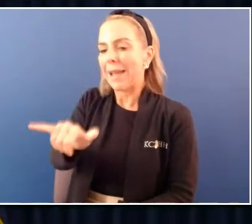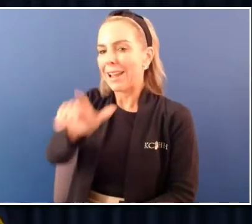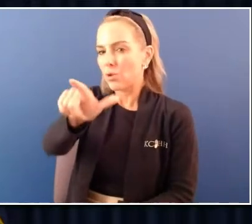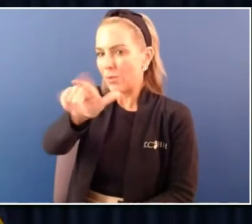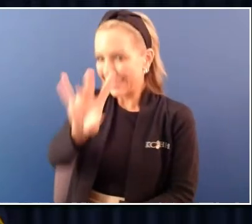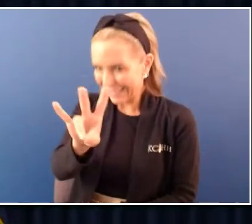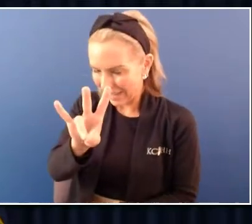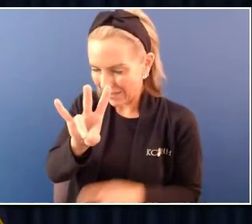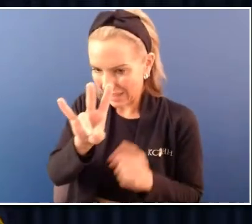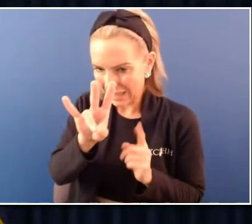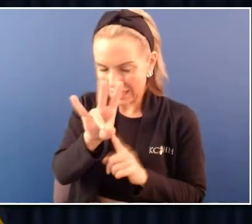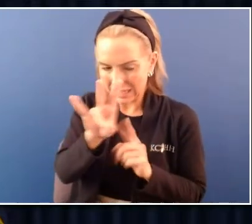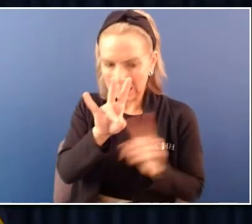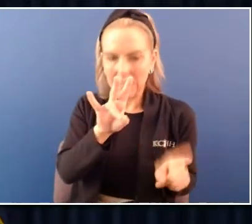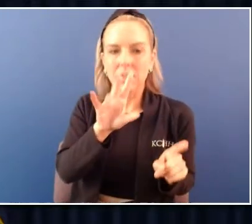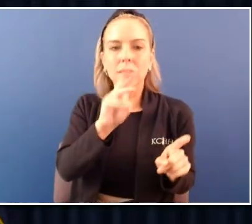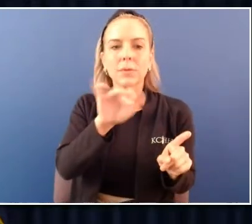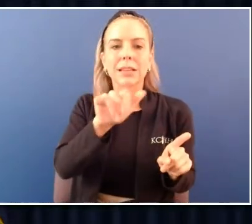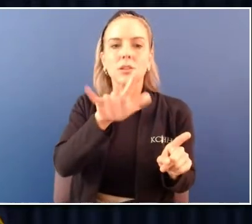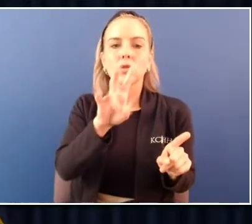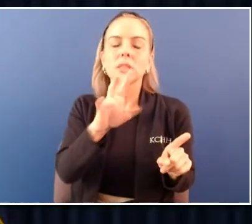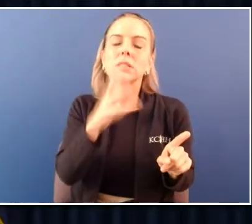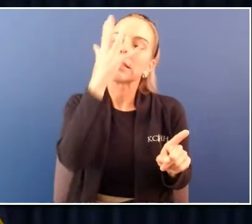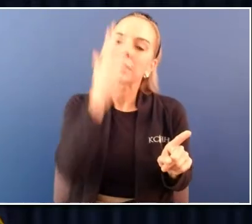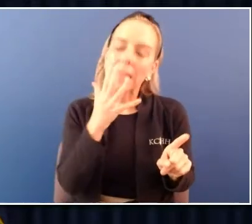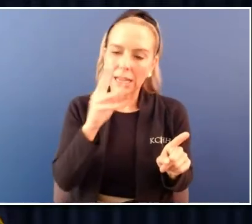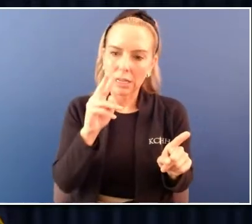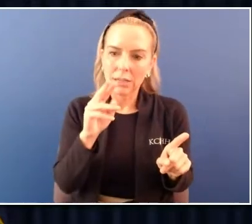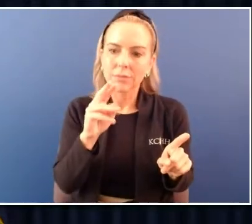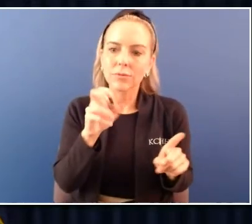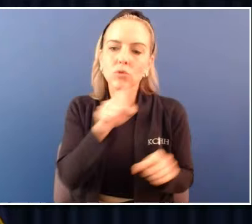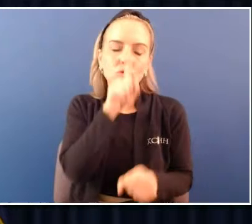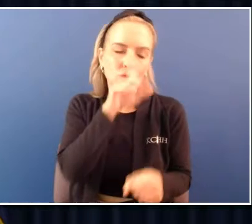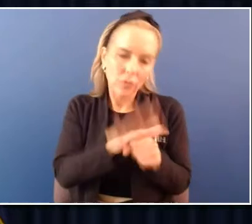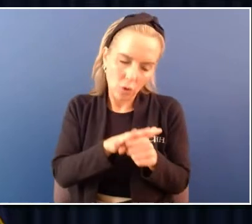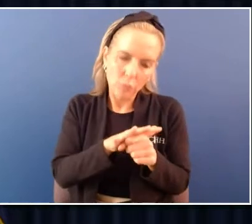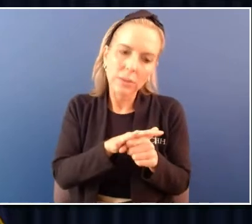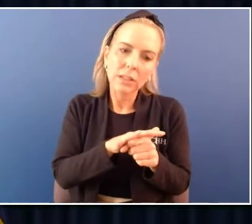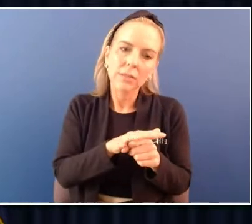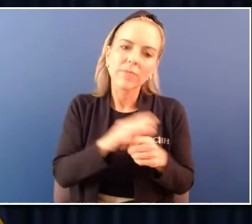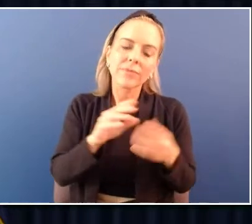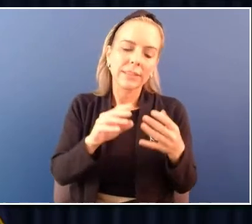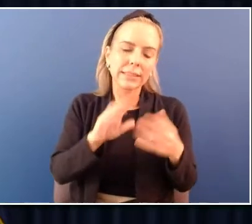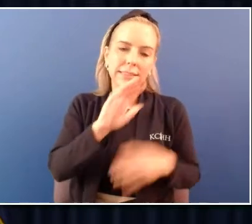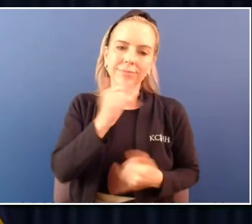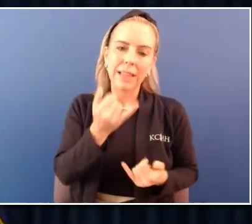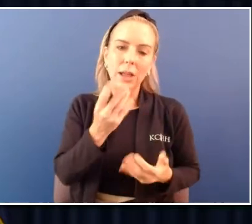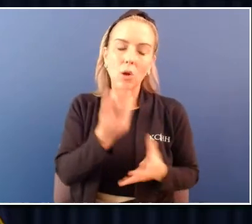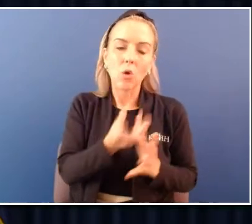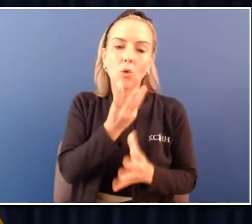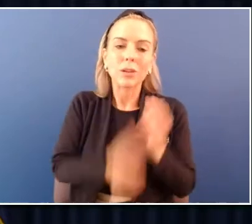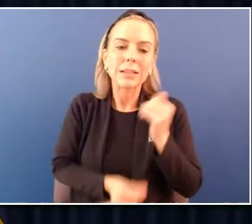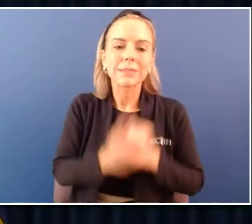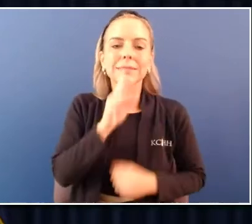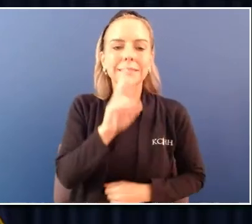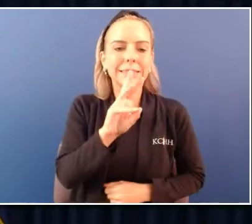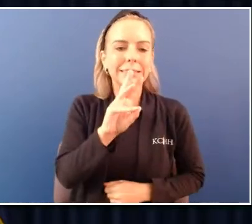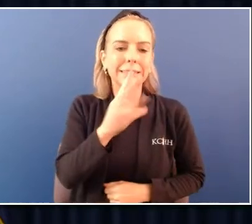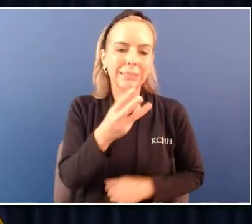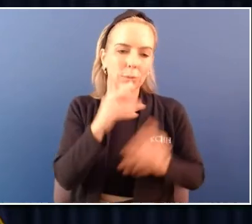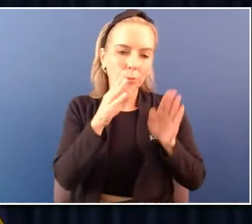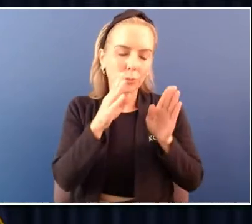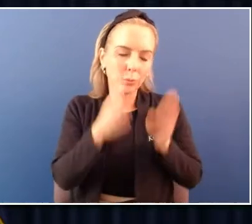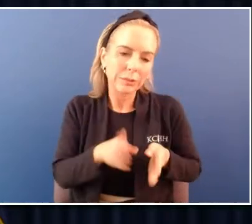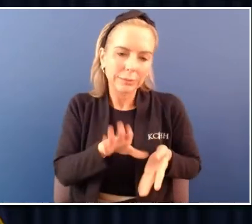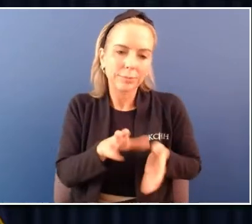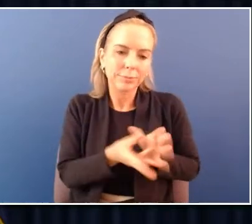the first sad news is that we can now confirm a 6th death from those set of storms. I believe, and we